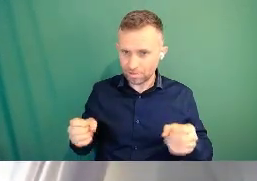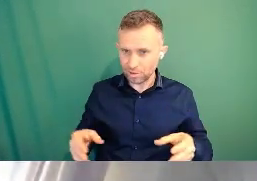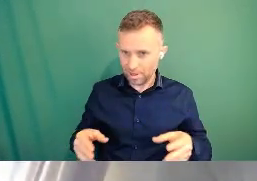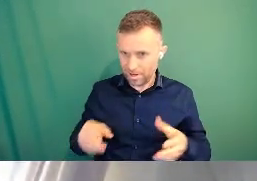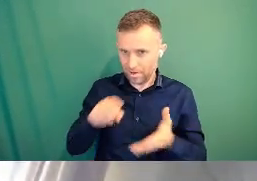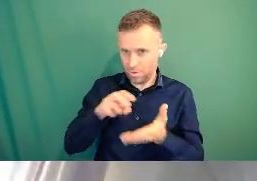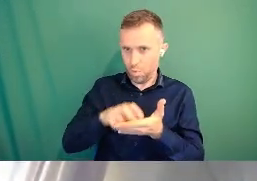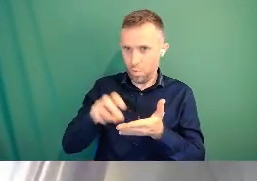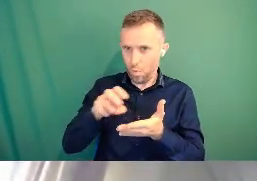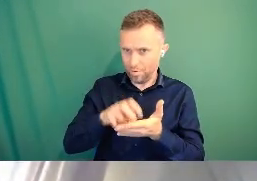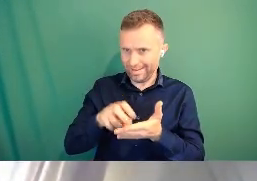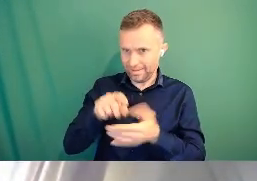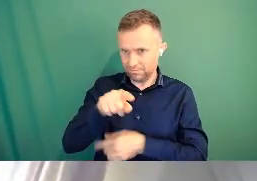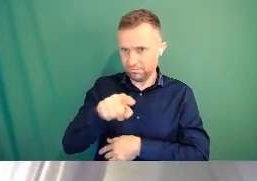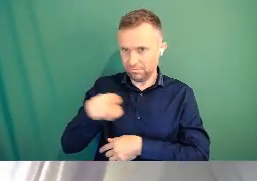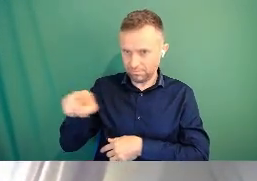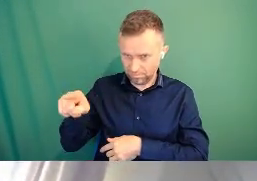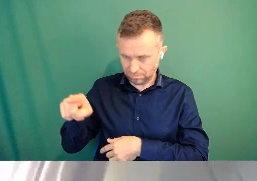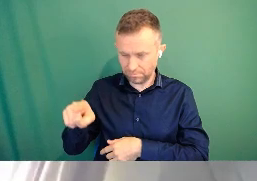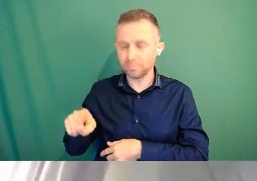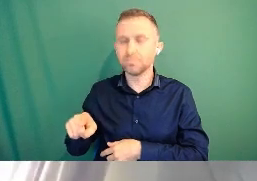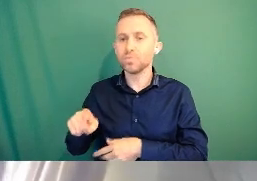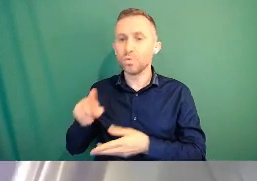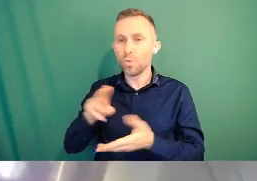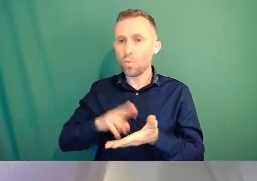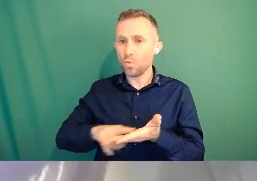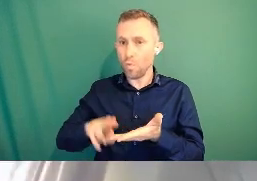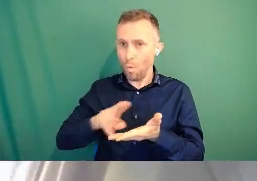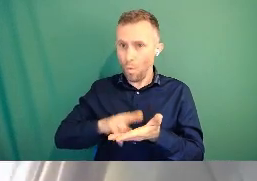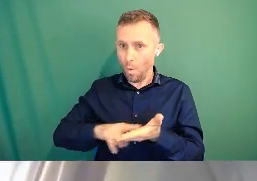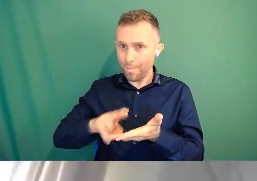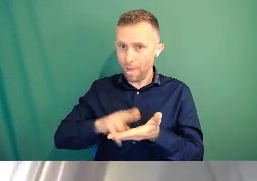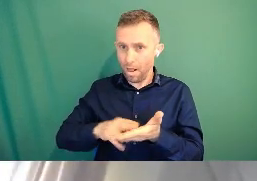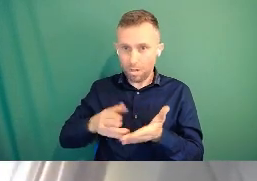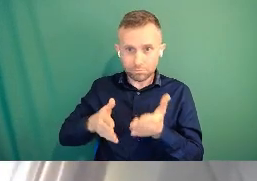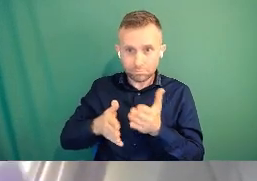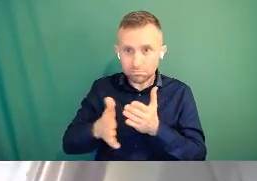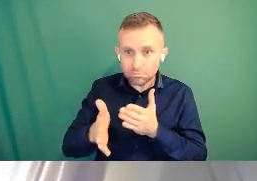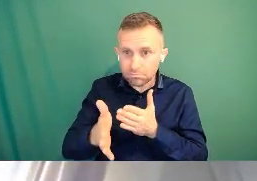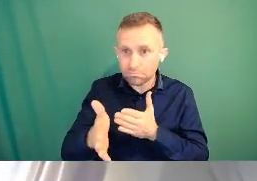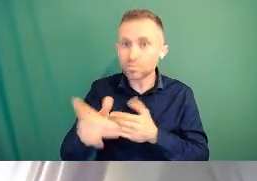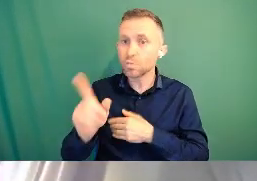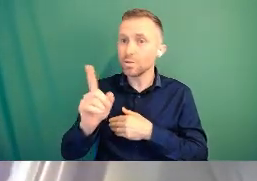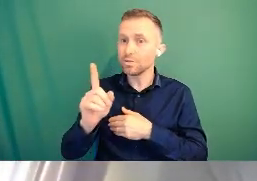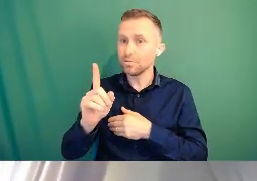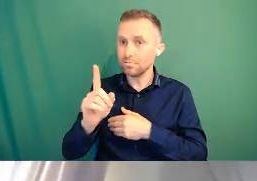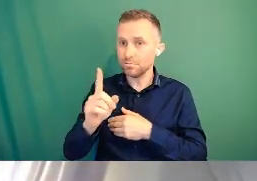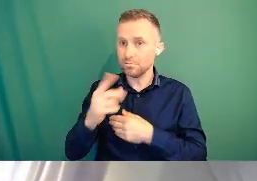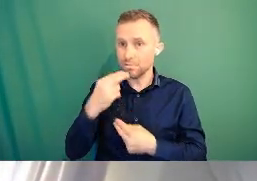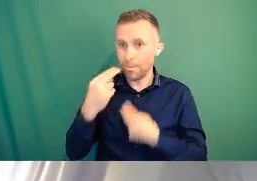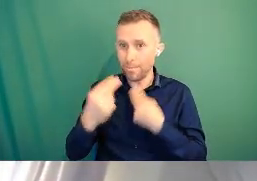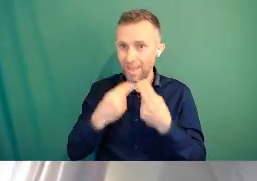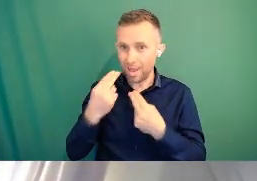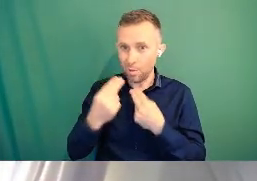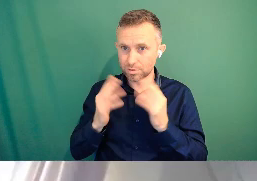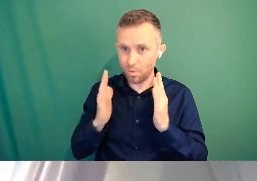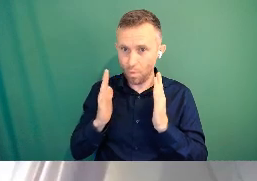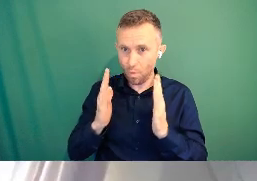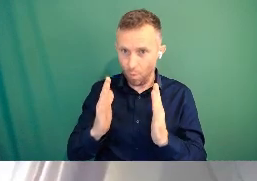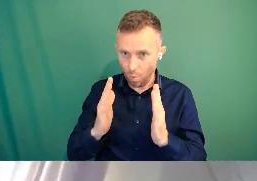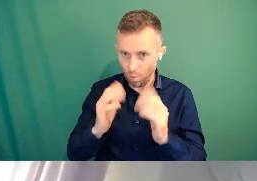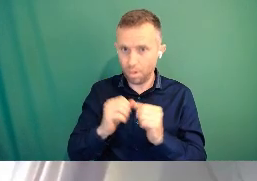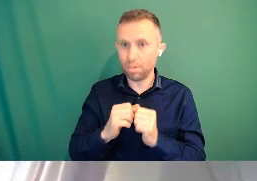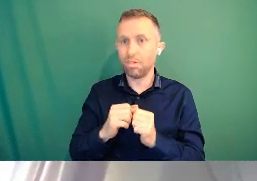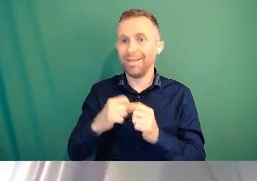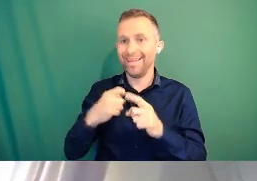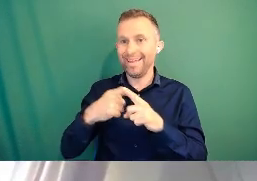there's a stairway inside the courtyards that you would access the banqueting hall first of all. So you'd visit the whole of the keep tower and